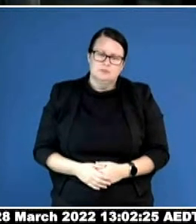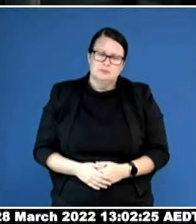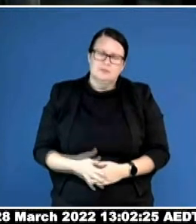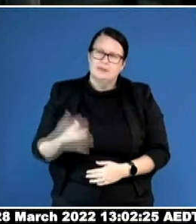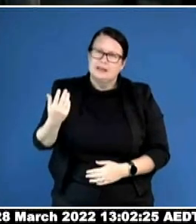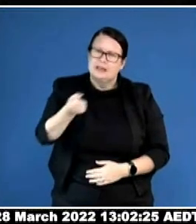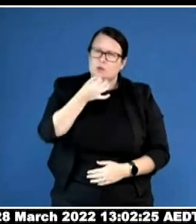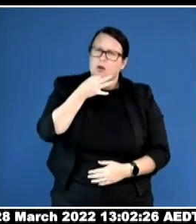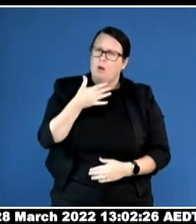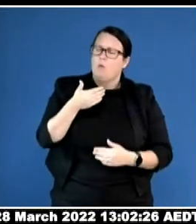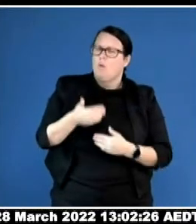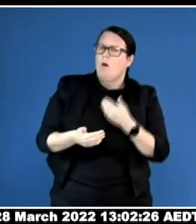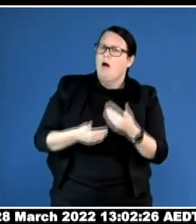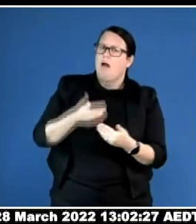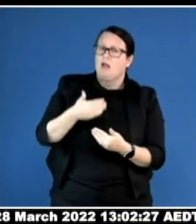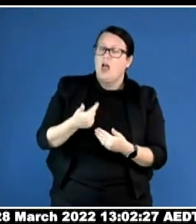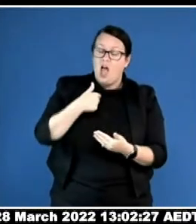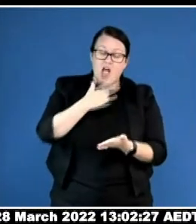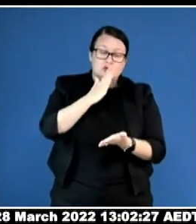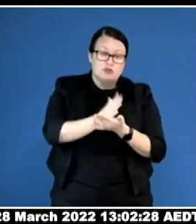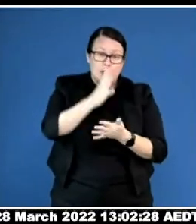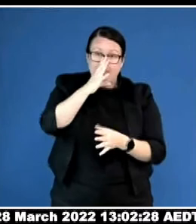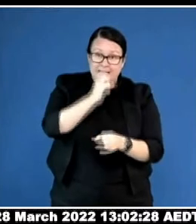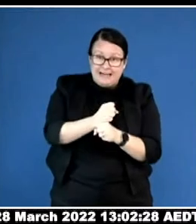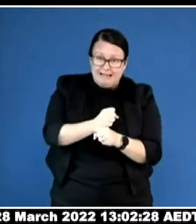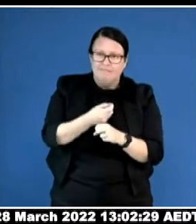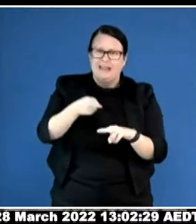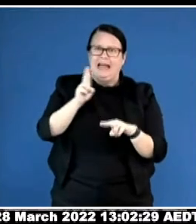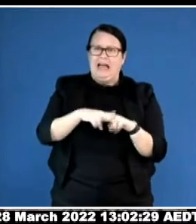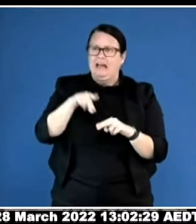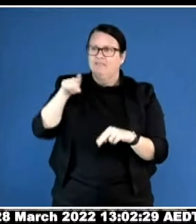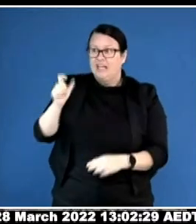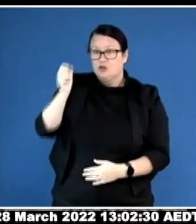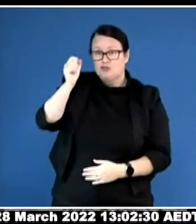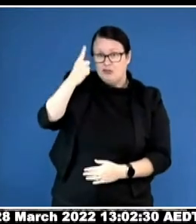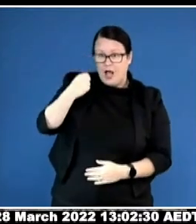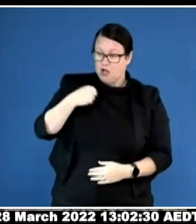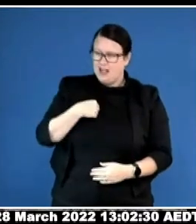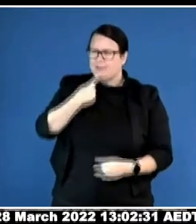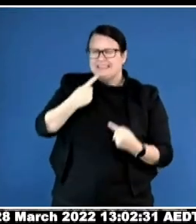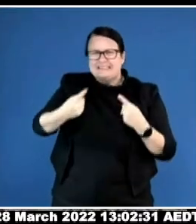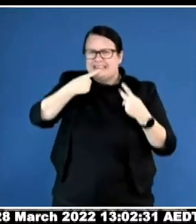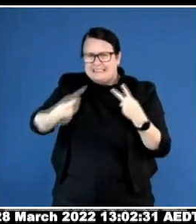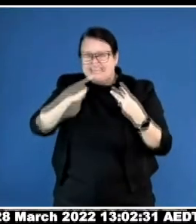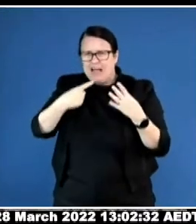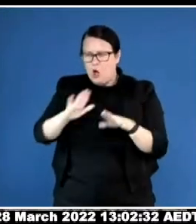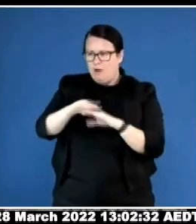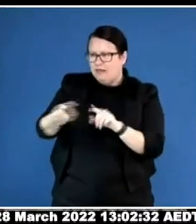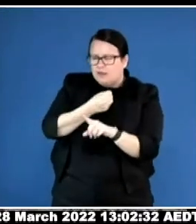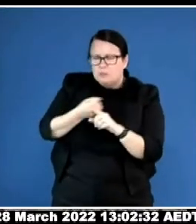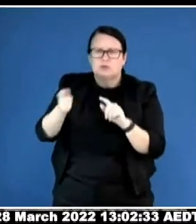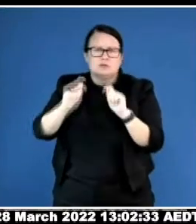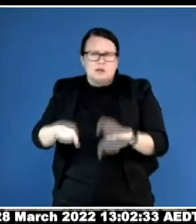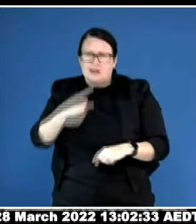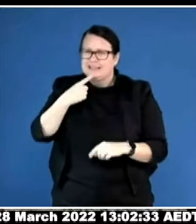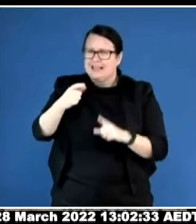I honestly believe that if he finally heard it from somebody else that I'd been saying to him all these days, I remember waking up in the mornings and saying, this